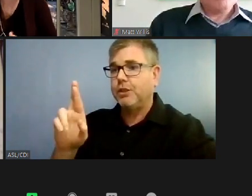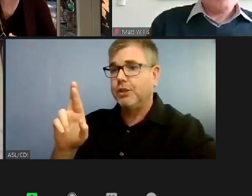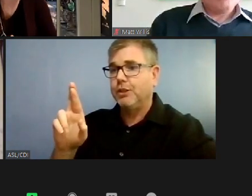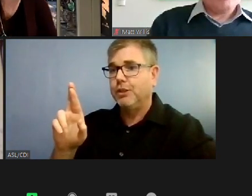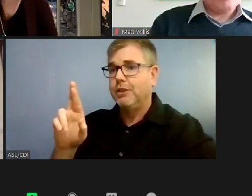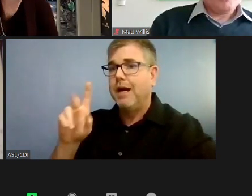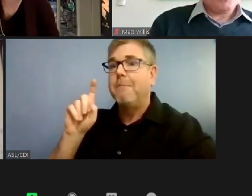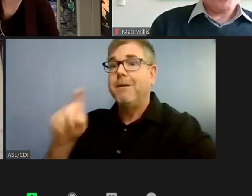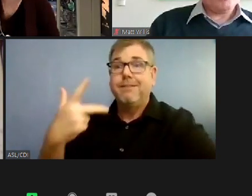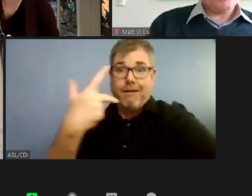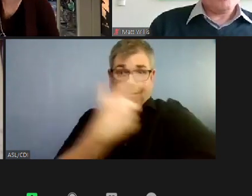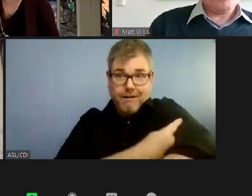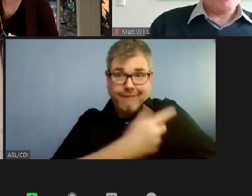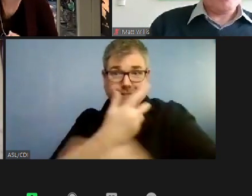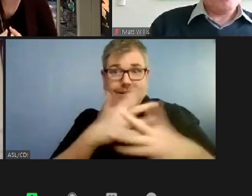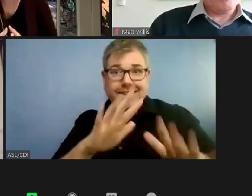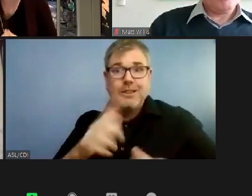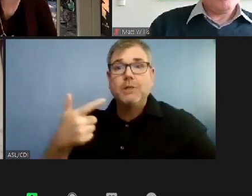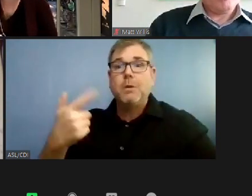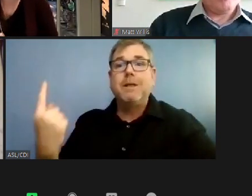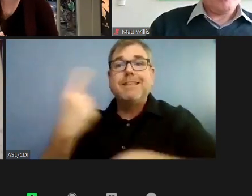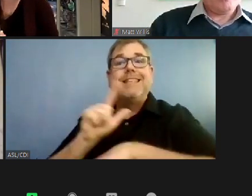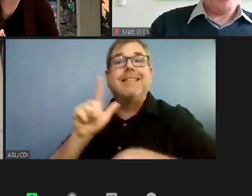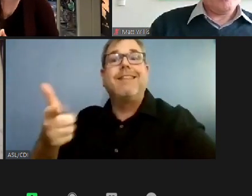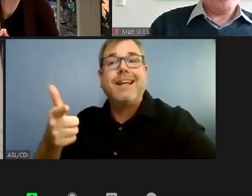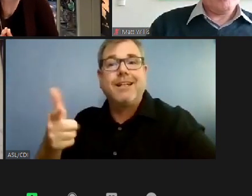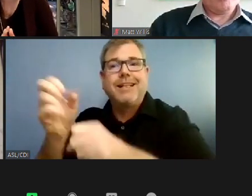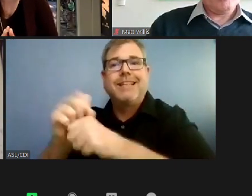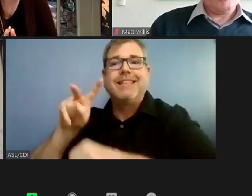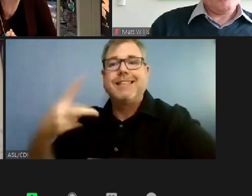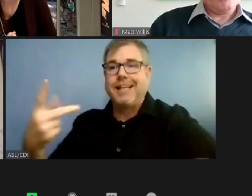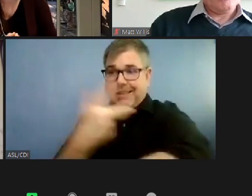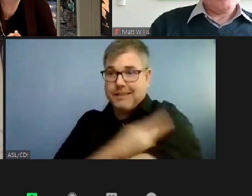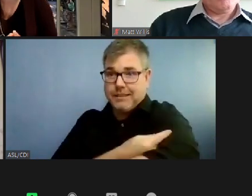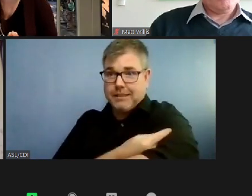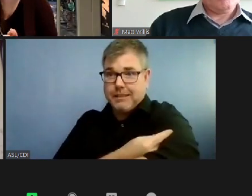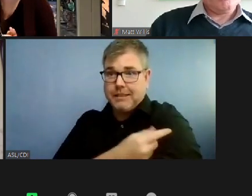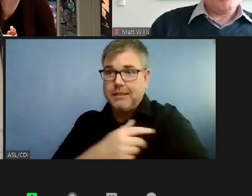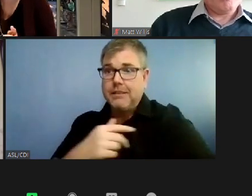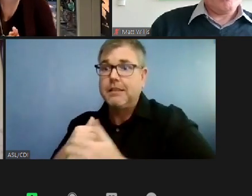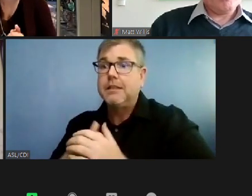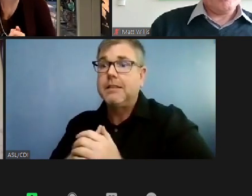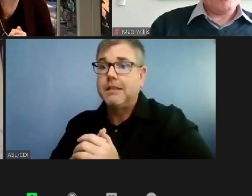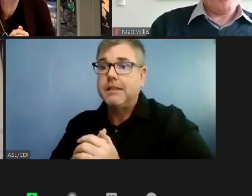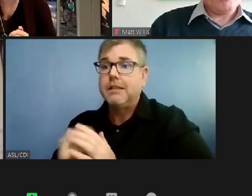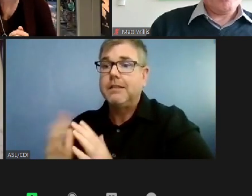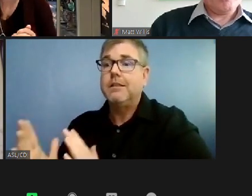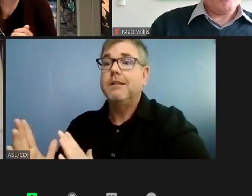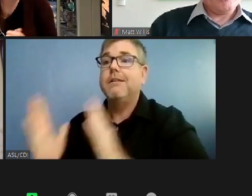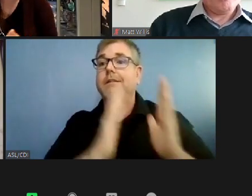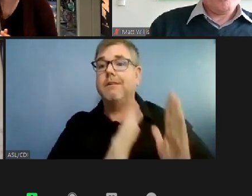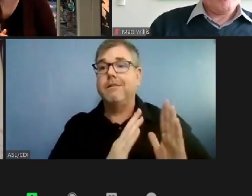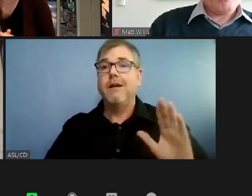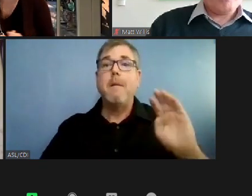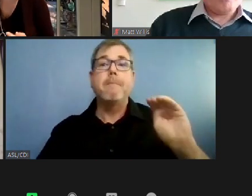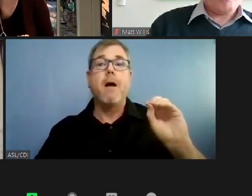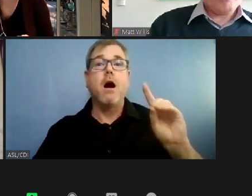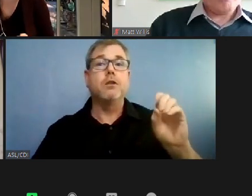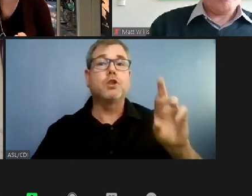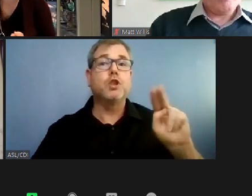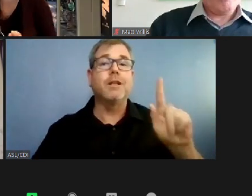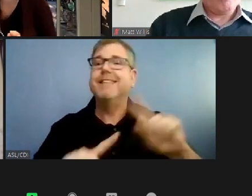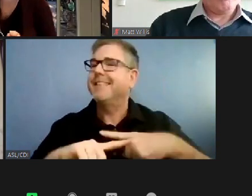equal supply from the state for the Pfizer and Moderna respectively. So that's for your second